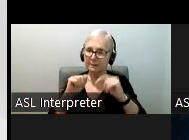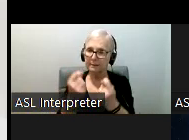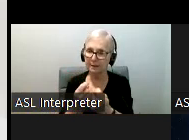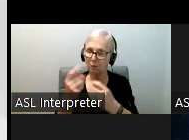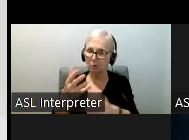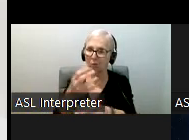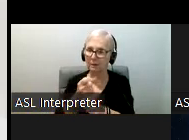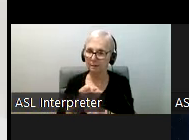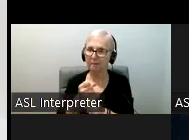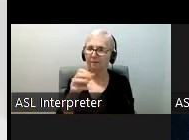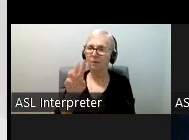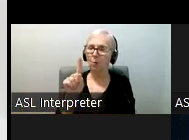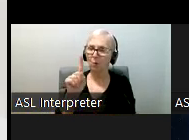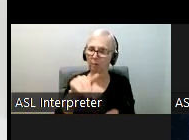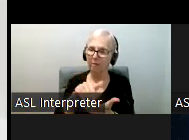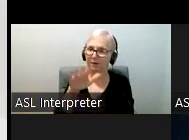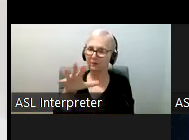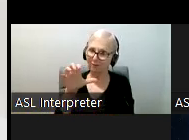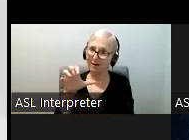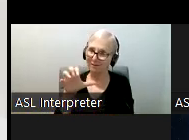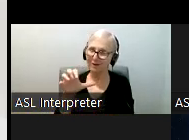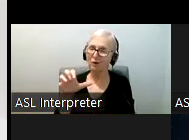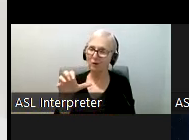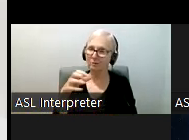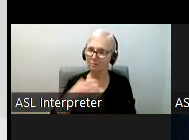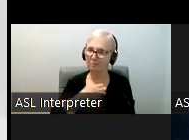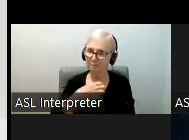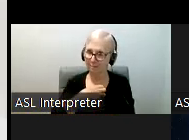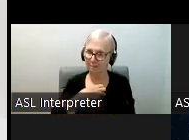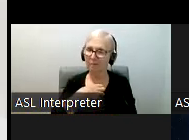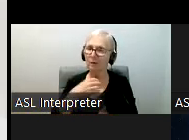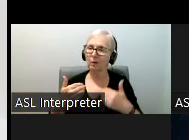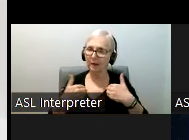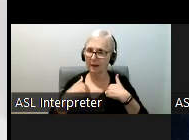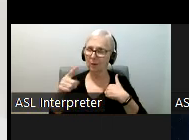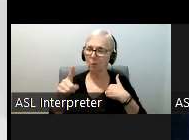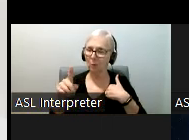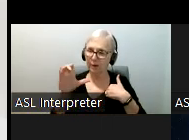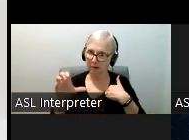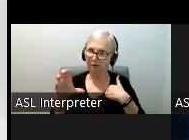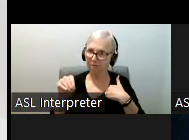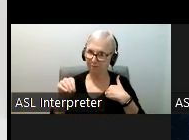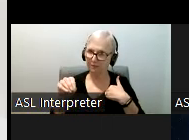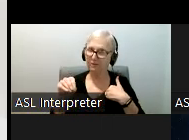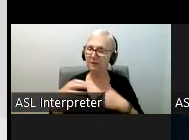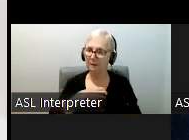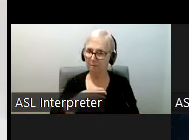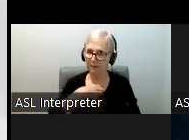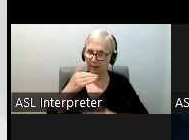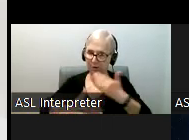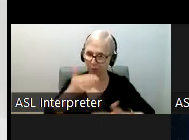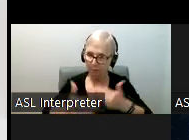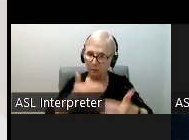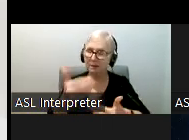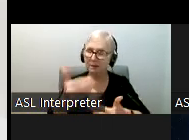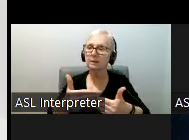over 1,500 critical incident reports, and we had 150 complaints that we received and processed. Both